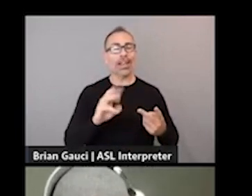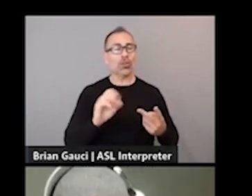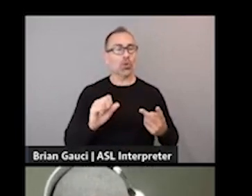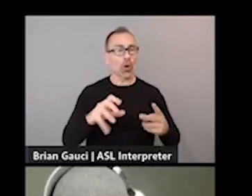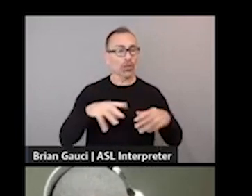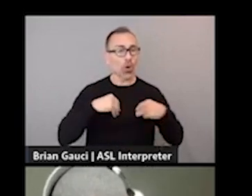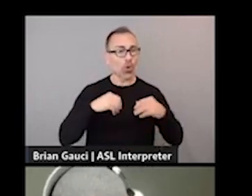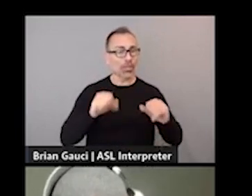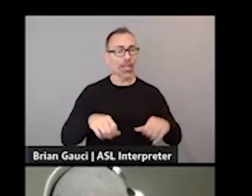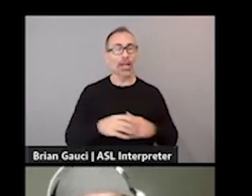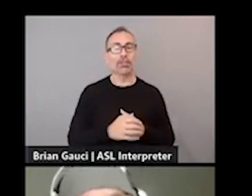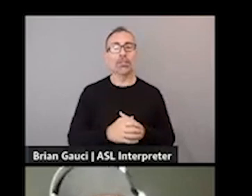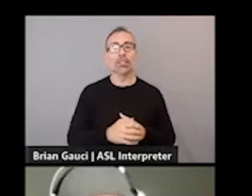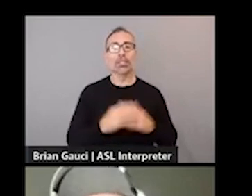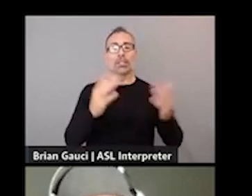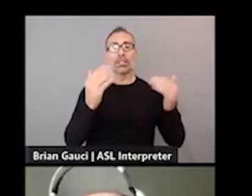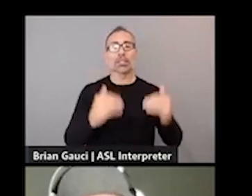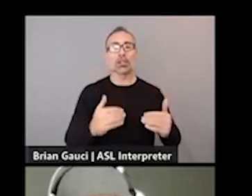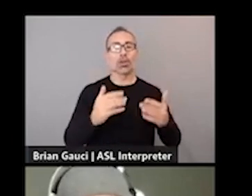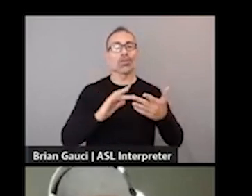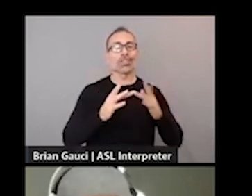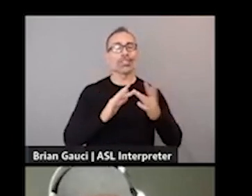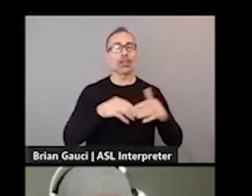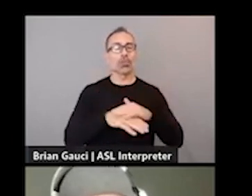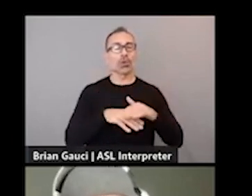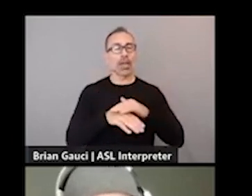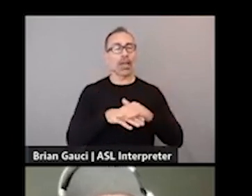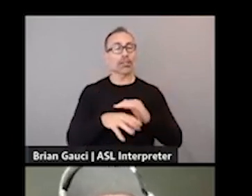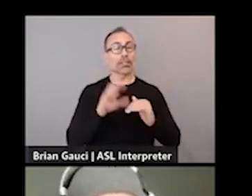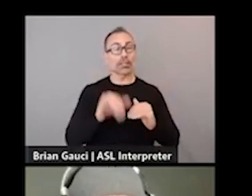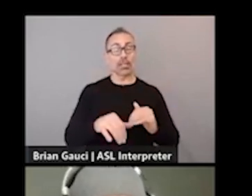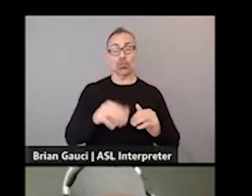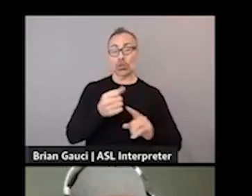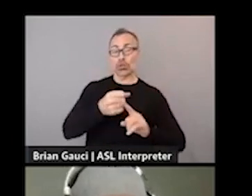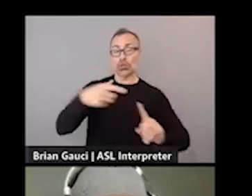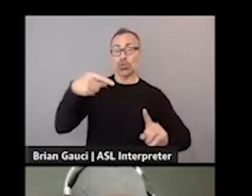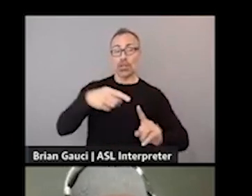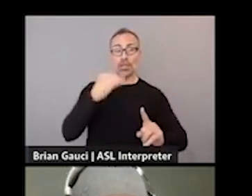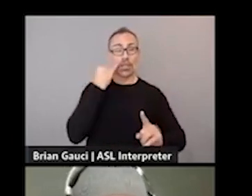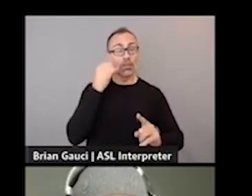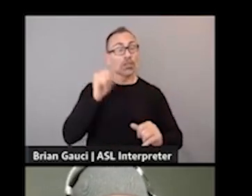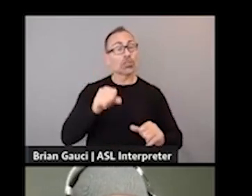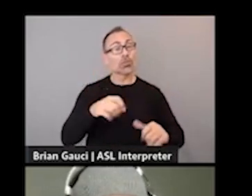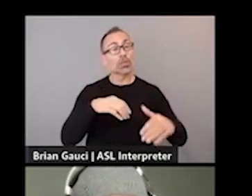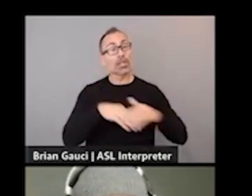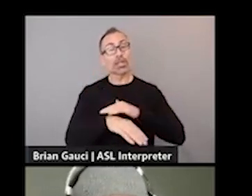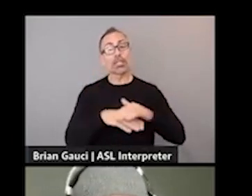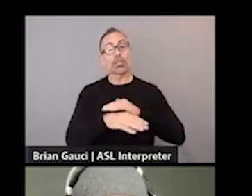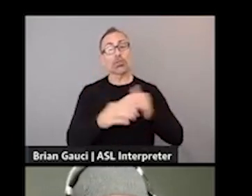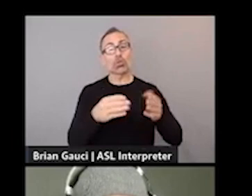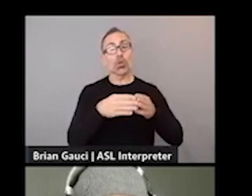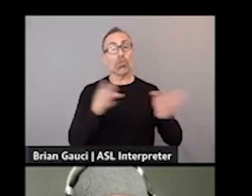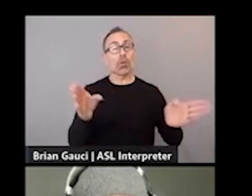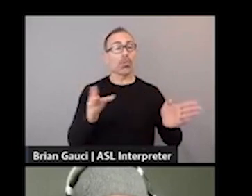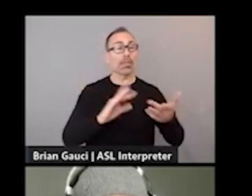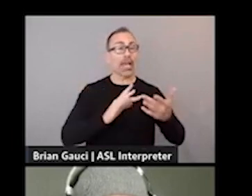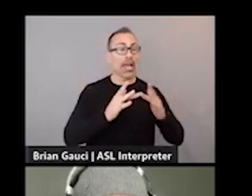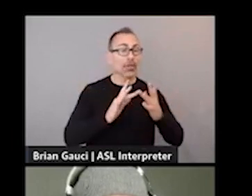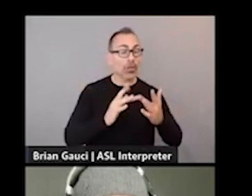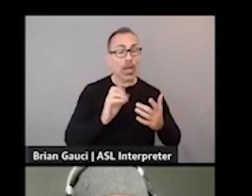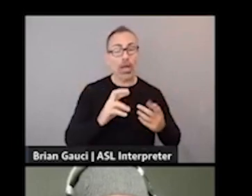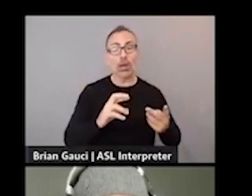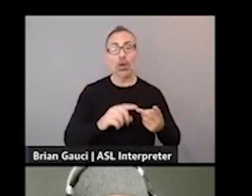next one is the network access. That's where you can define if your collection should be accessible into a public internet or it would